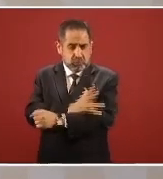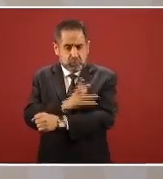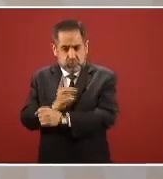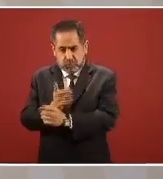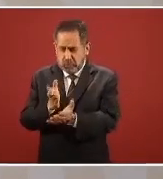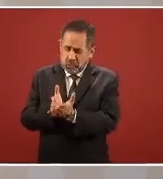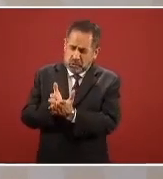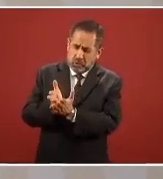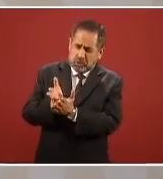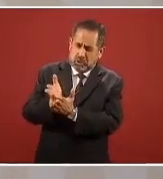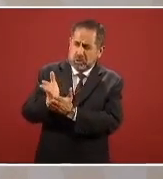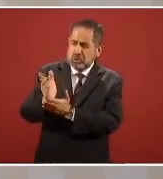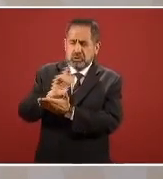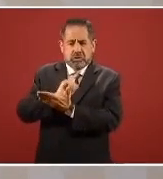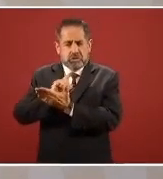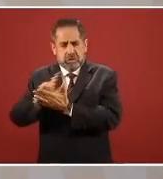struggled